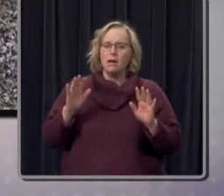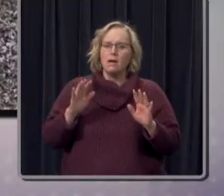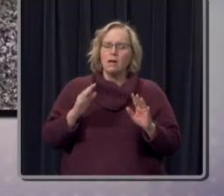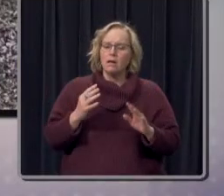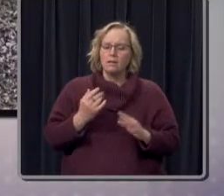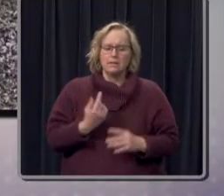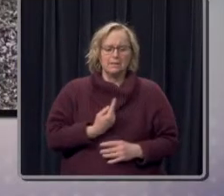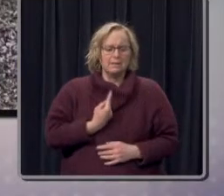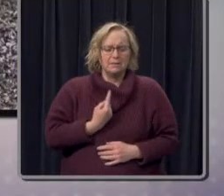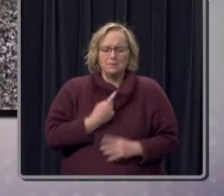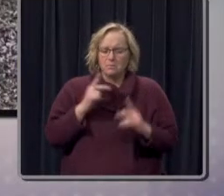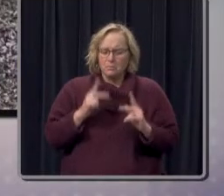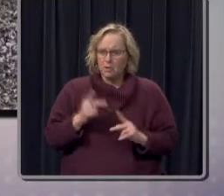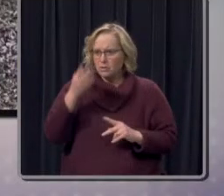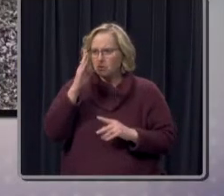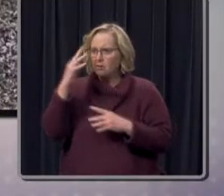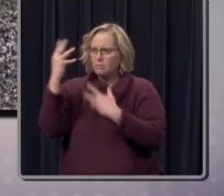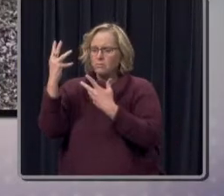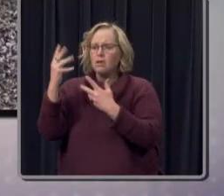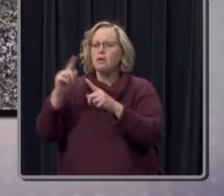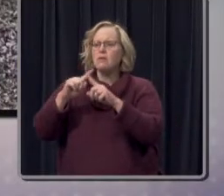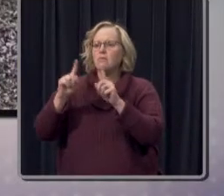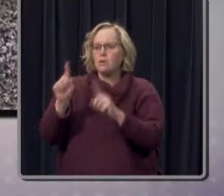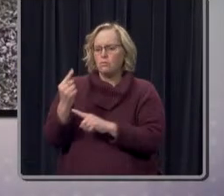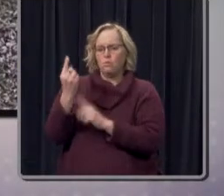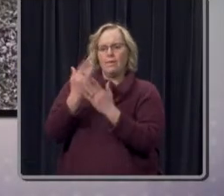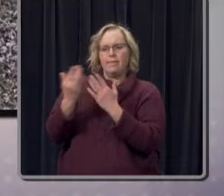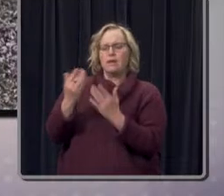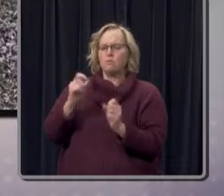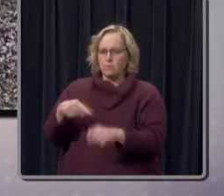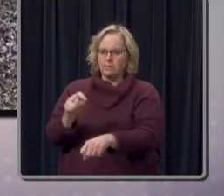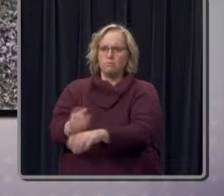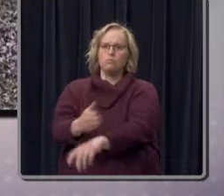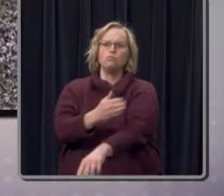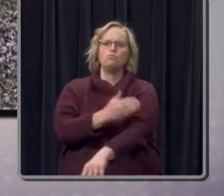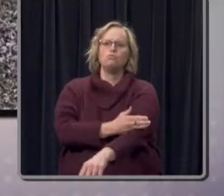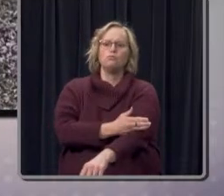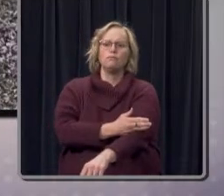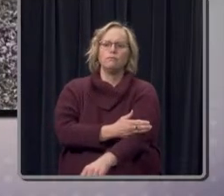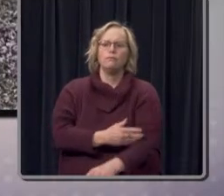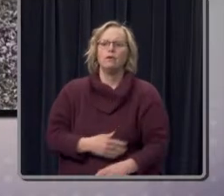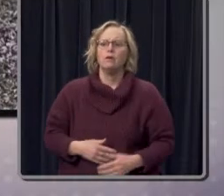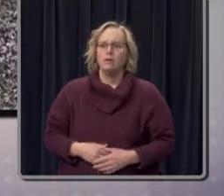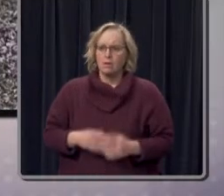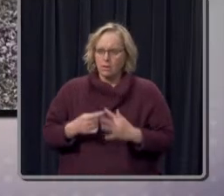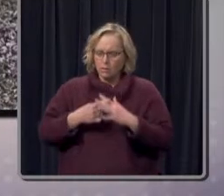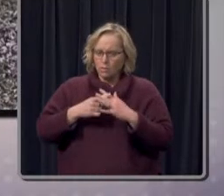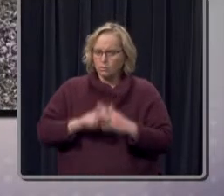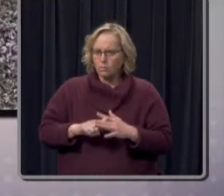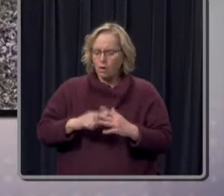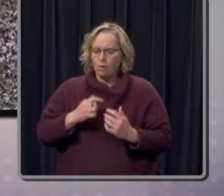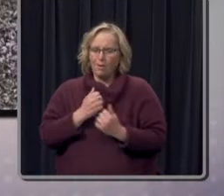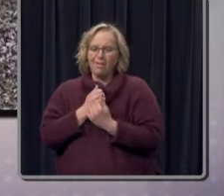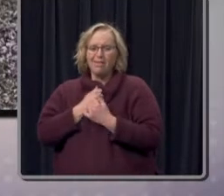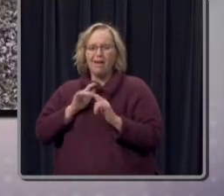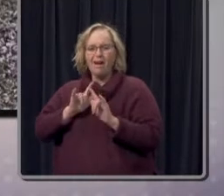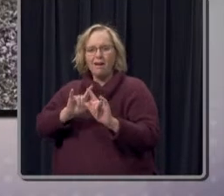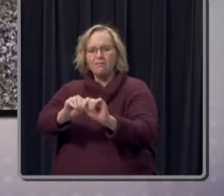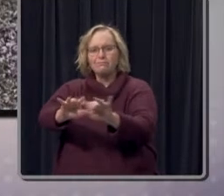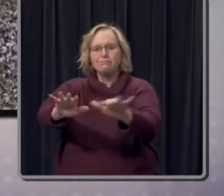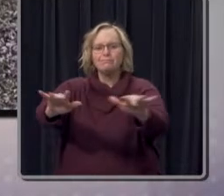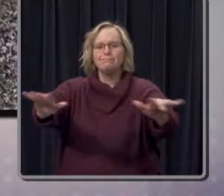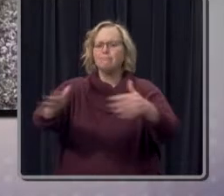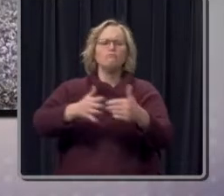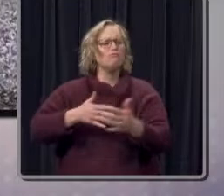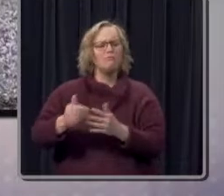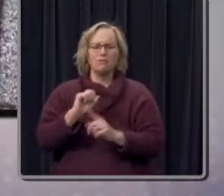gone too soon, but this is just one of the things that we need to improve. We can start with spreading love, no matter the